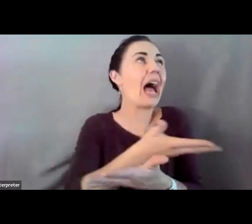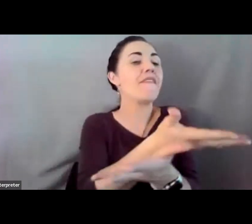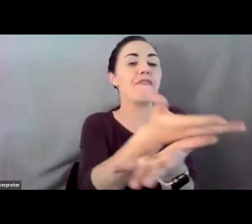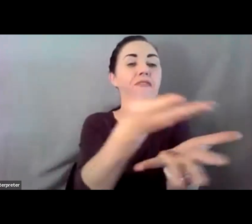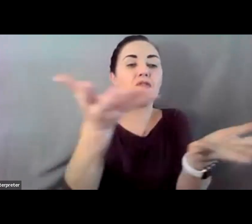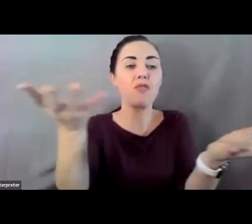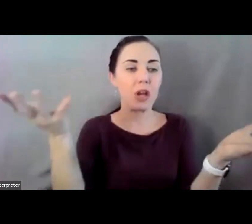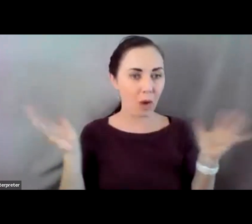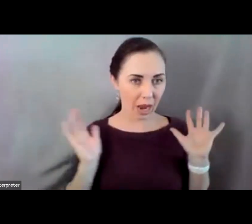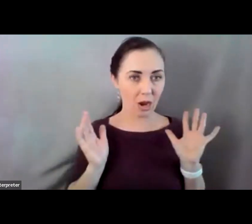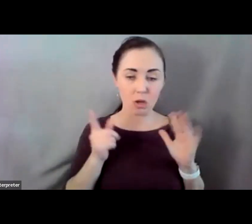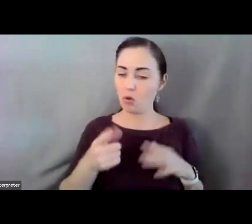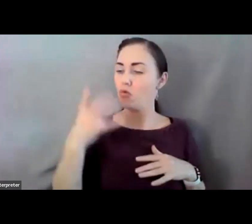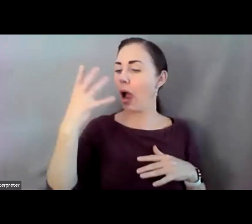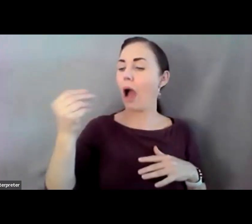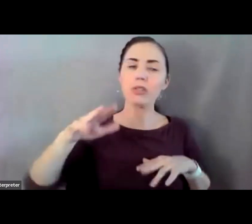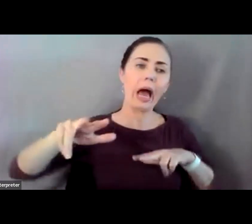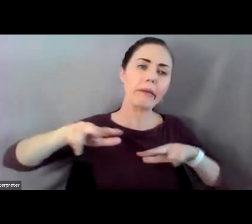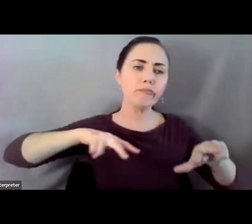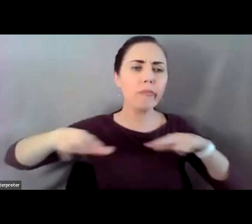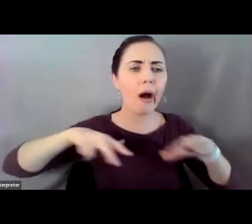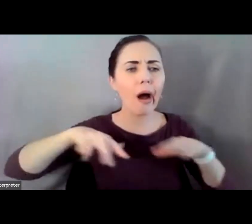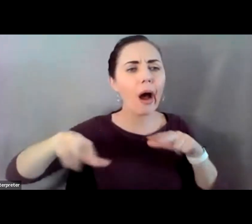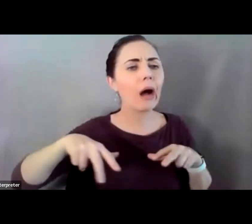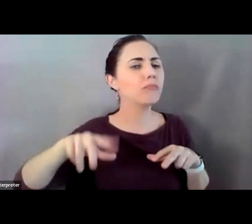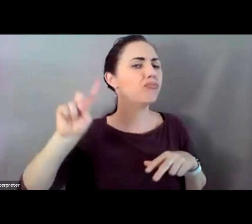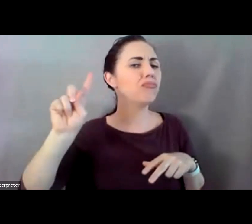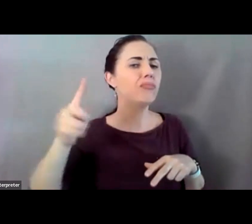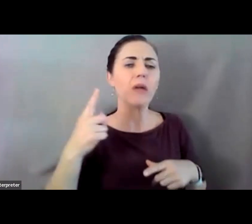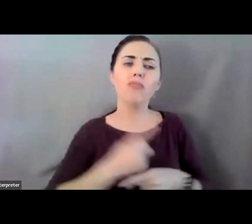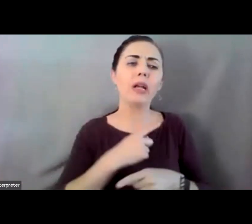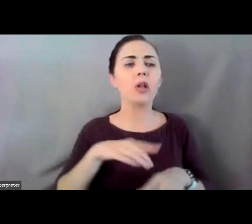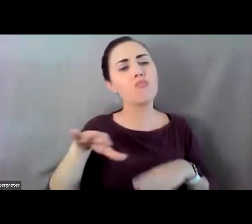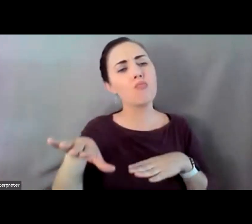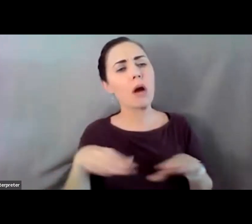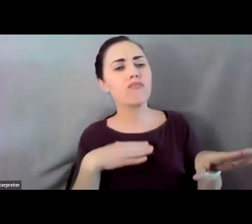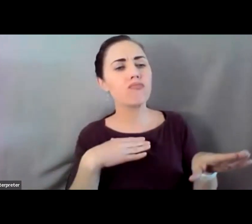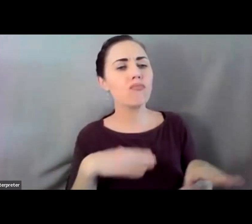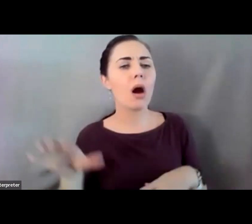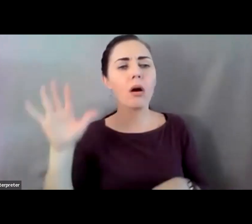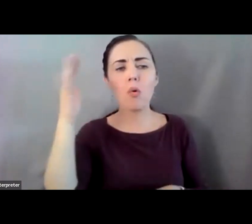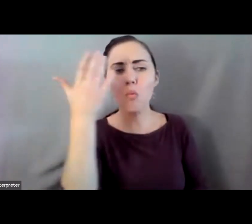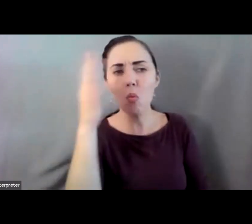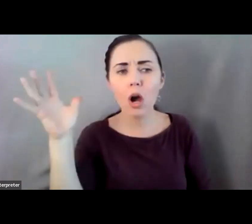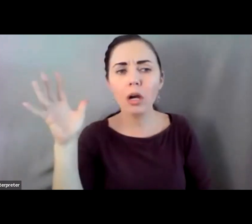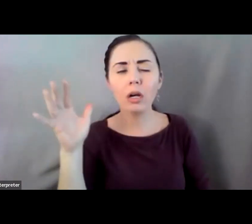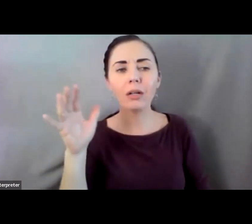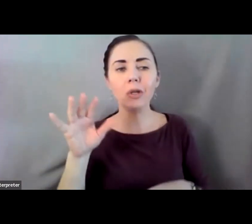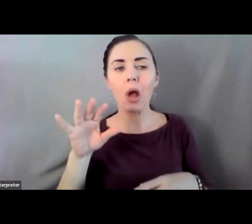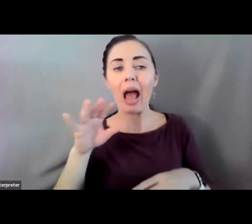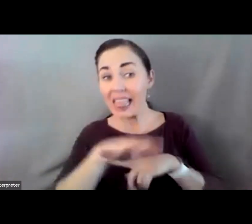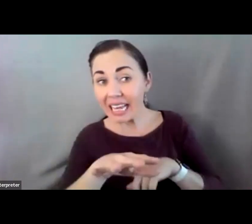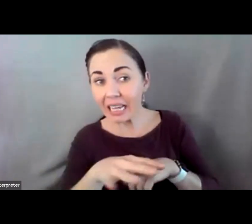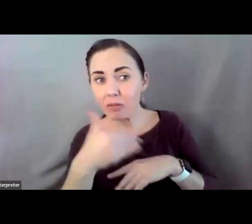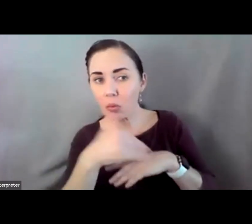go outside, you go on a hike, or you even are walking around where there may be wood or leaves, you can lift those up and look